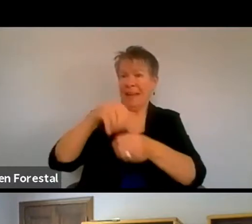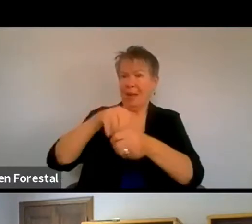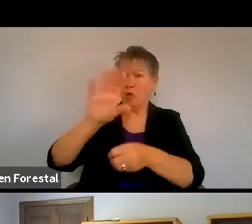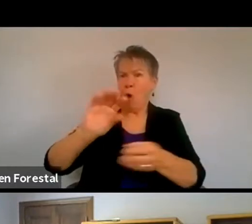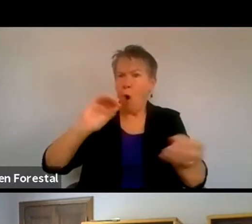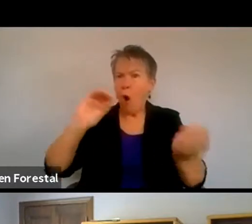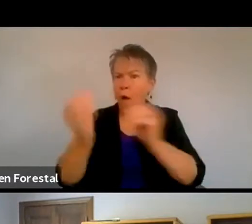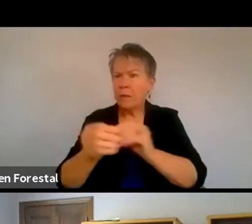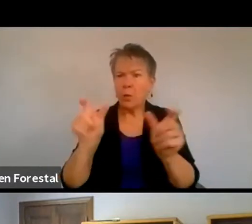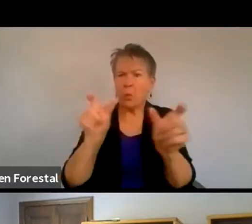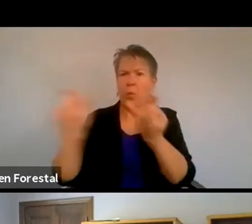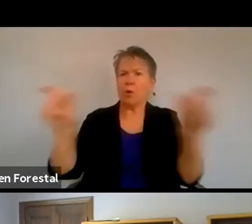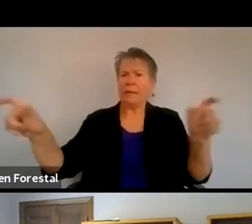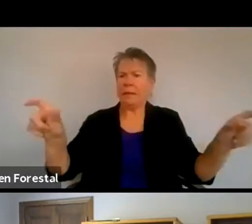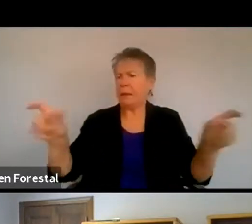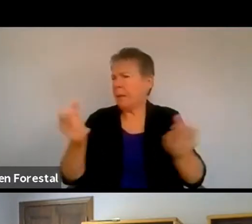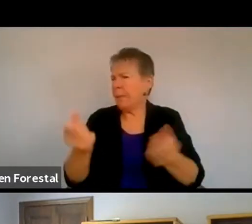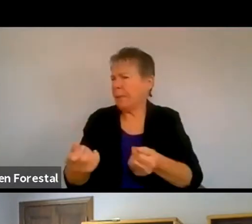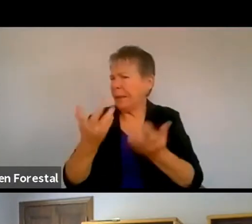Deputy Chief of Staff.